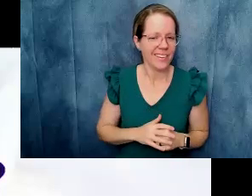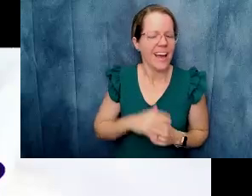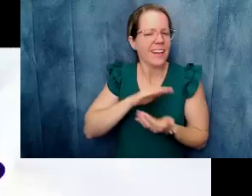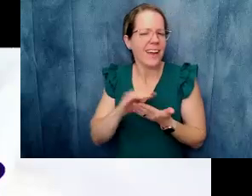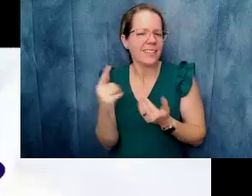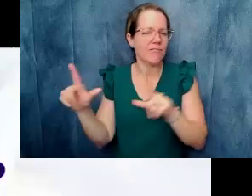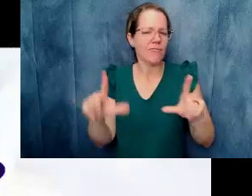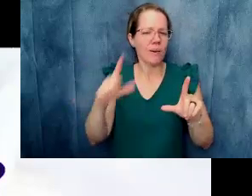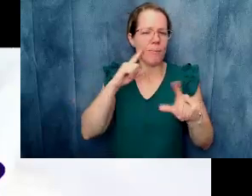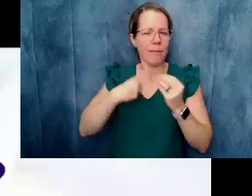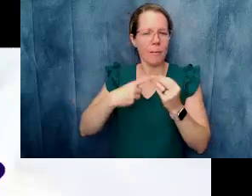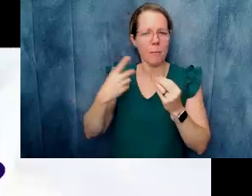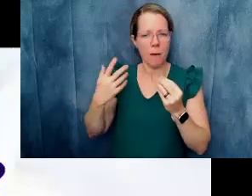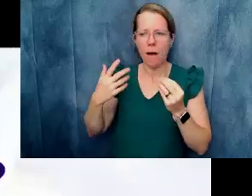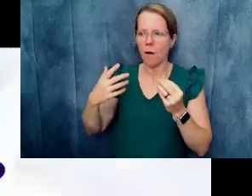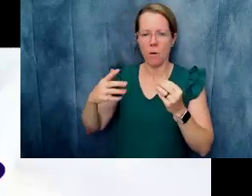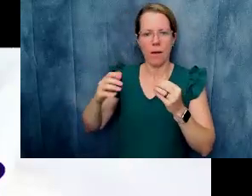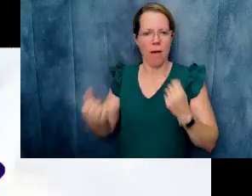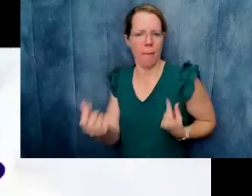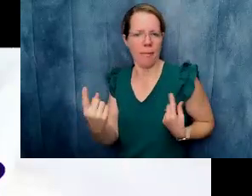this disruption in domestic violence.